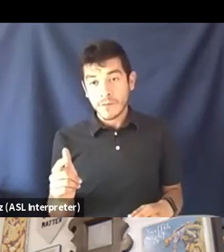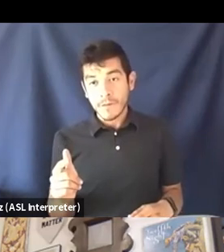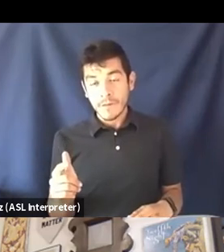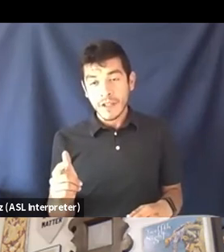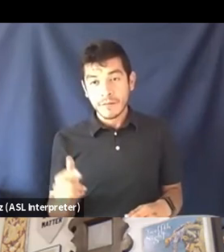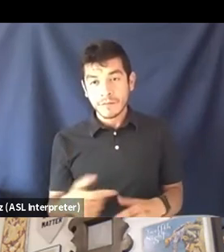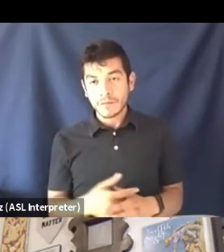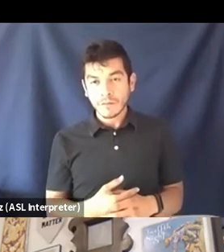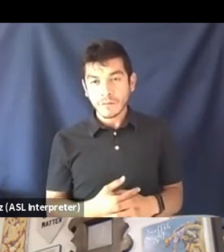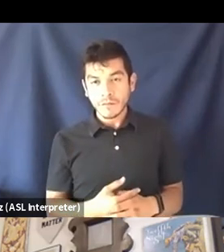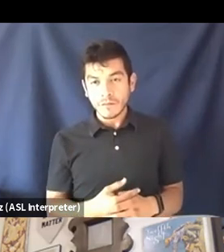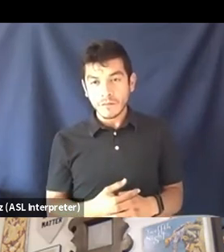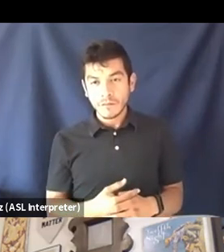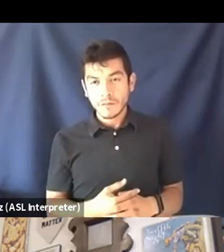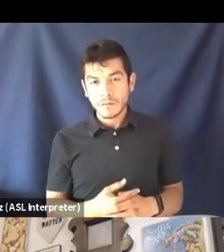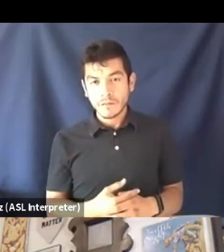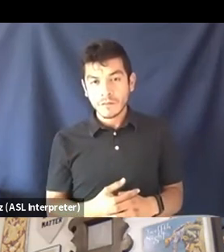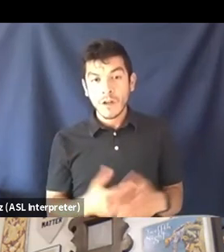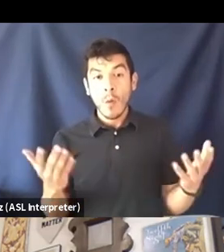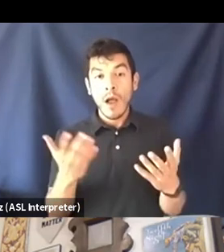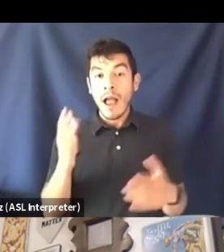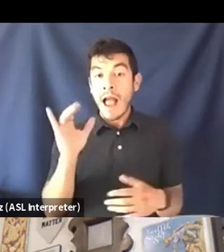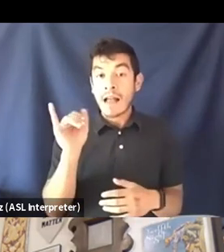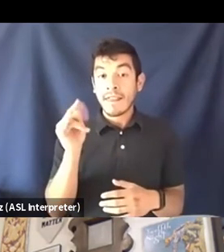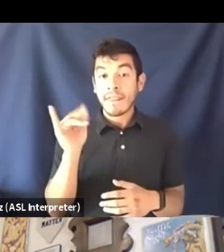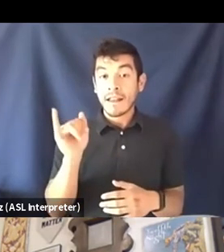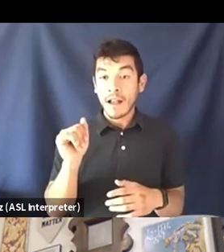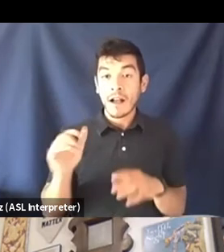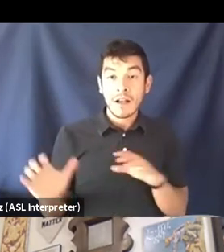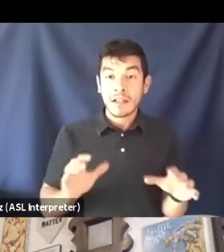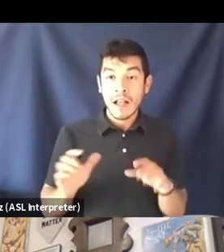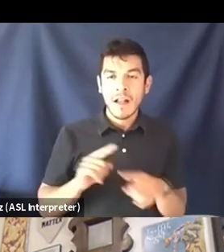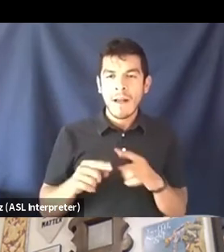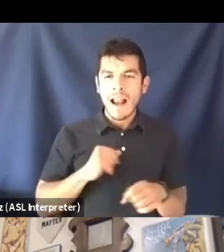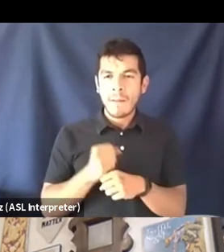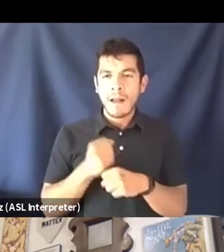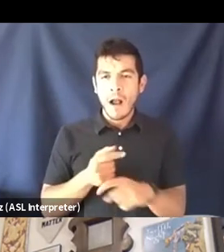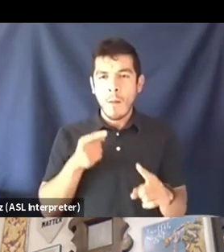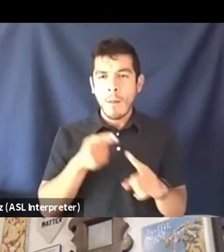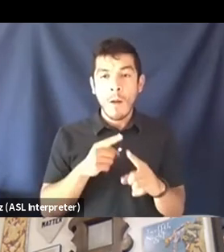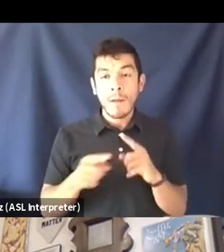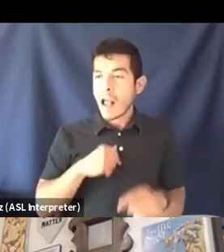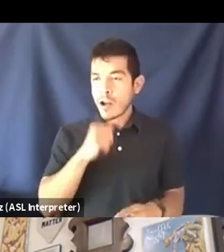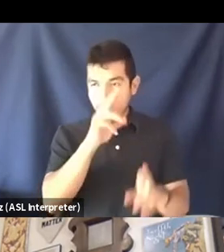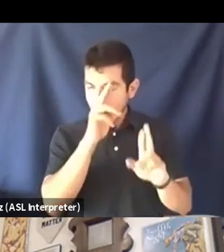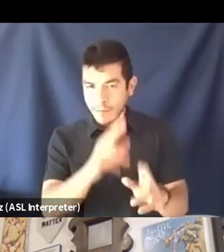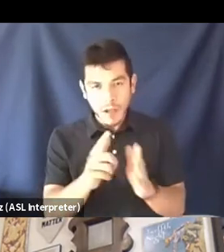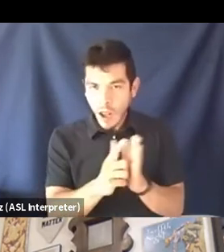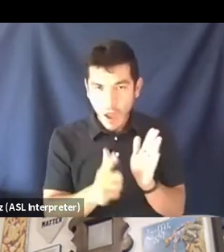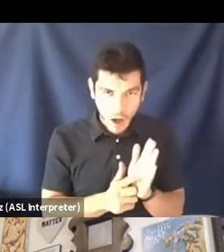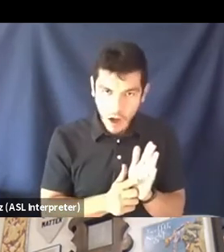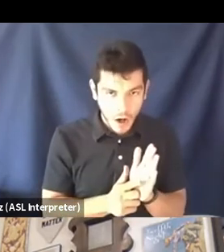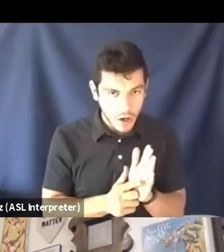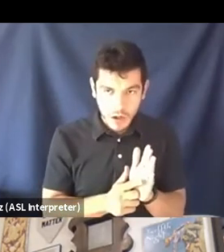what Cynthia does, but I'm at the point now where I do not respect the law. Having gone through